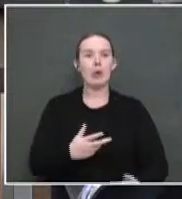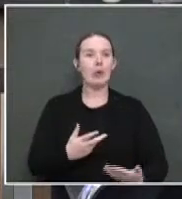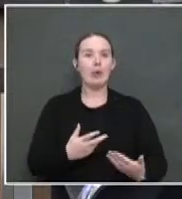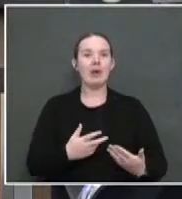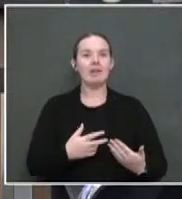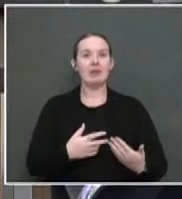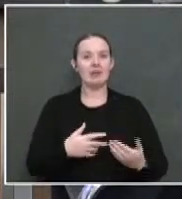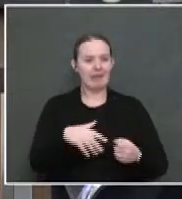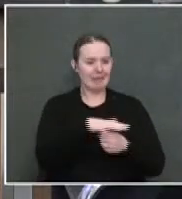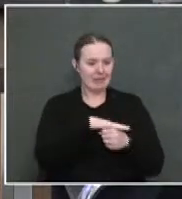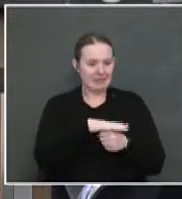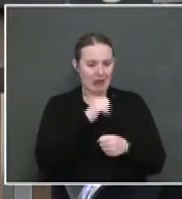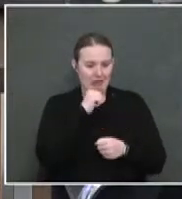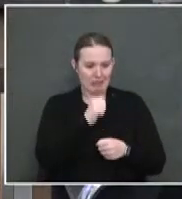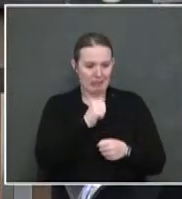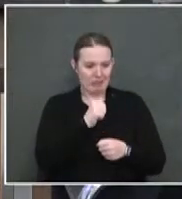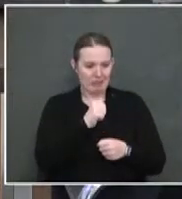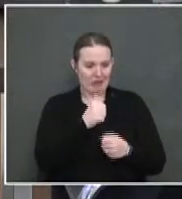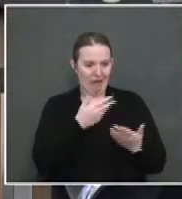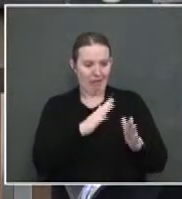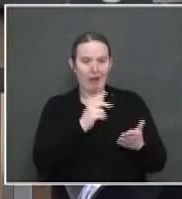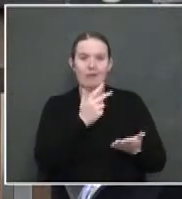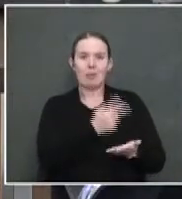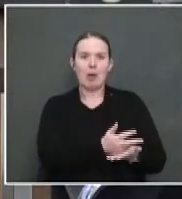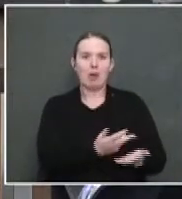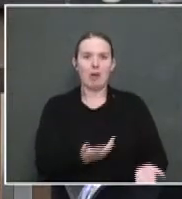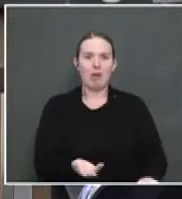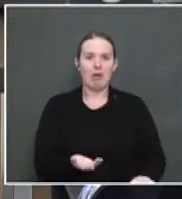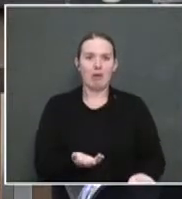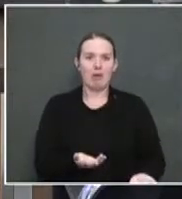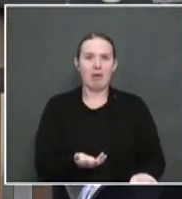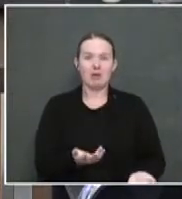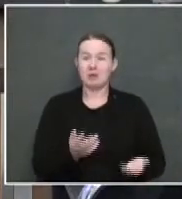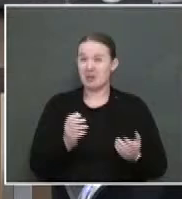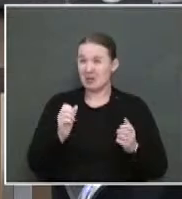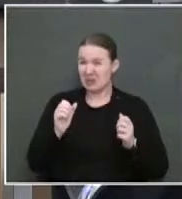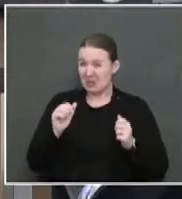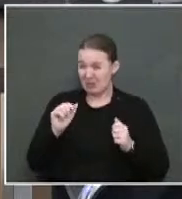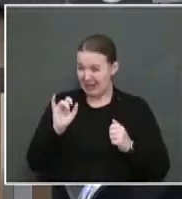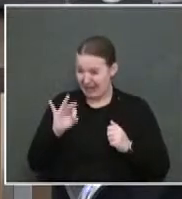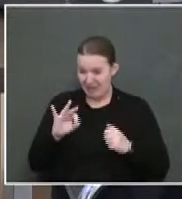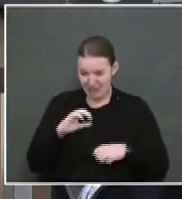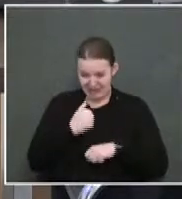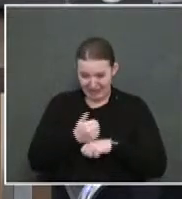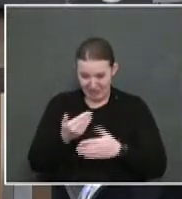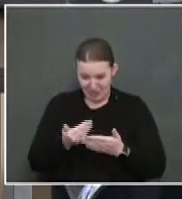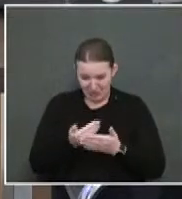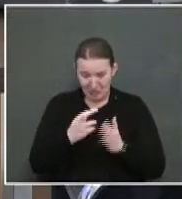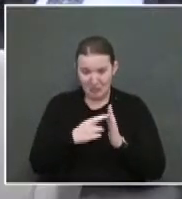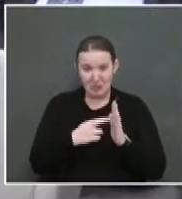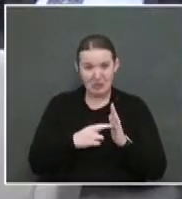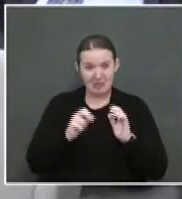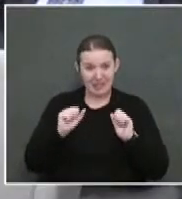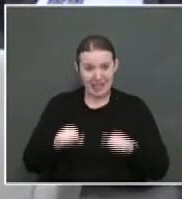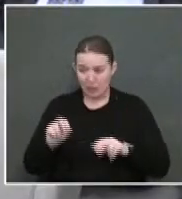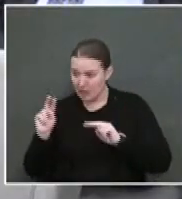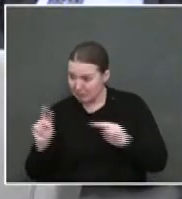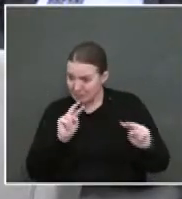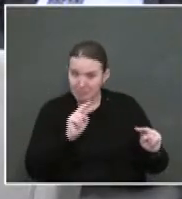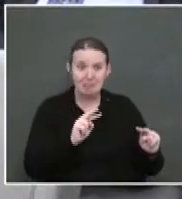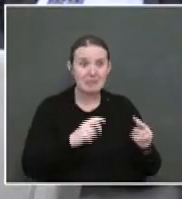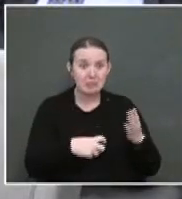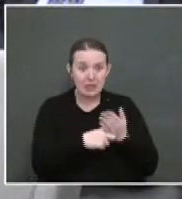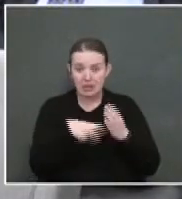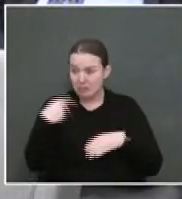no parking areas. And so my question's just, are we going to be able to enforce a new ordinance like this? Yeah, and I guess